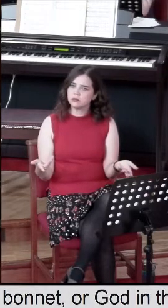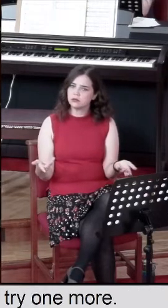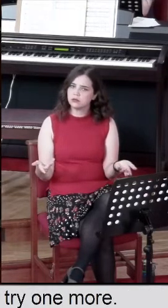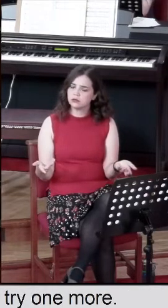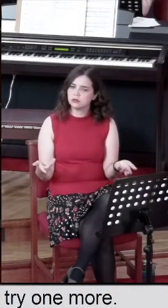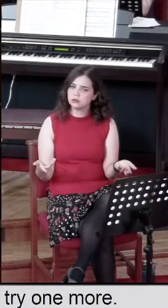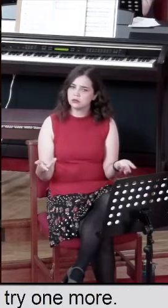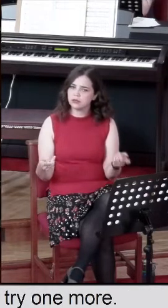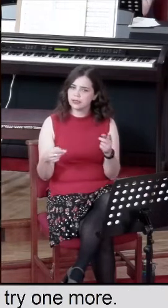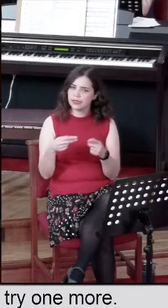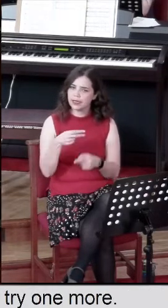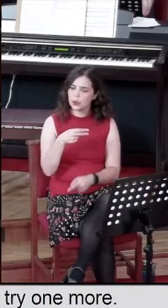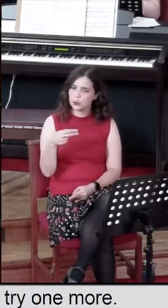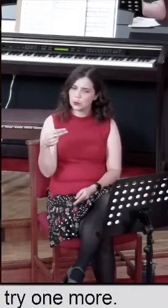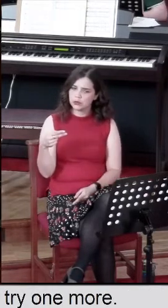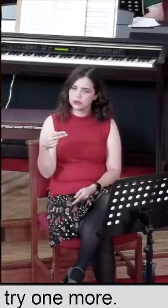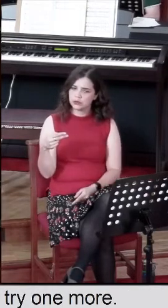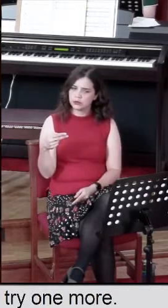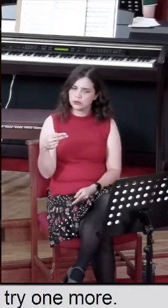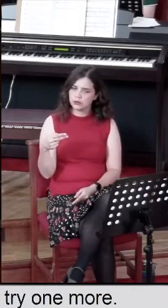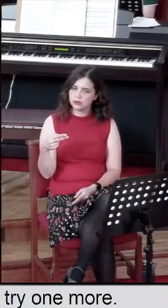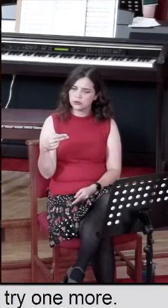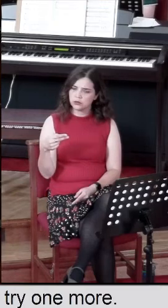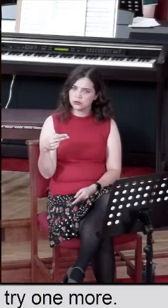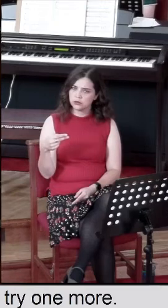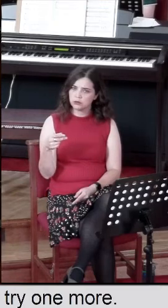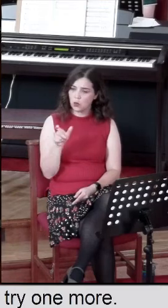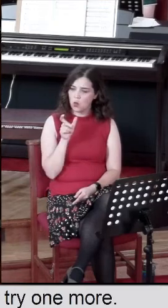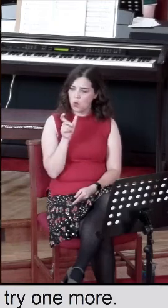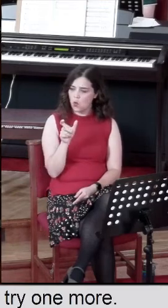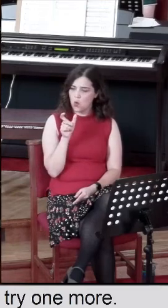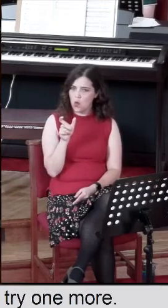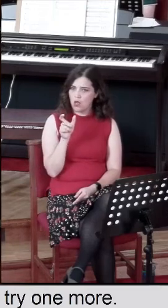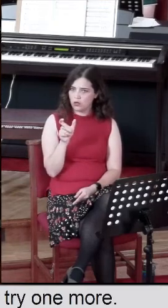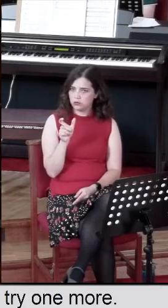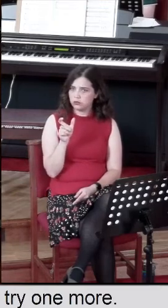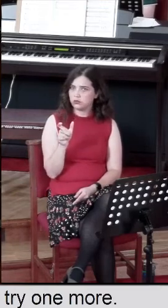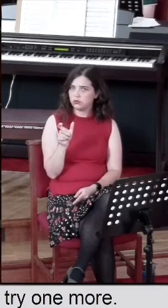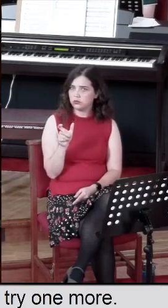And that equals, big word,